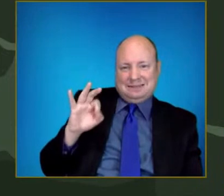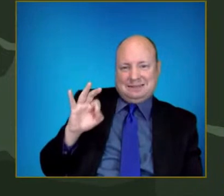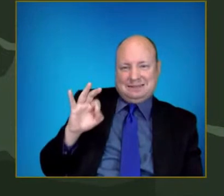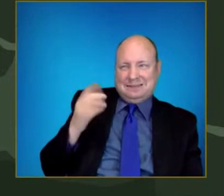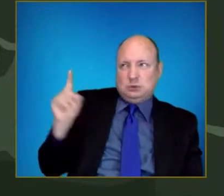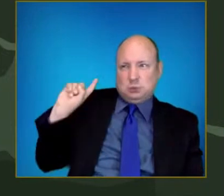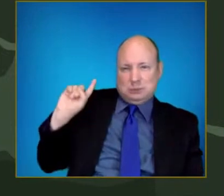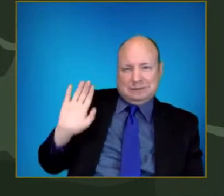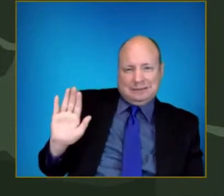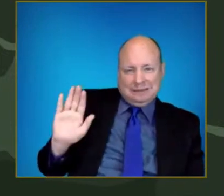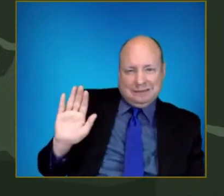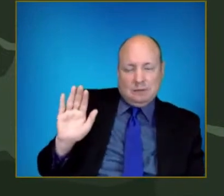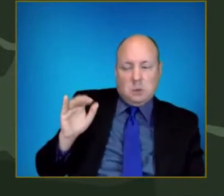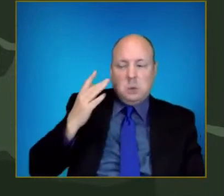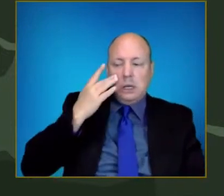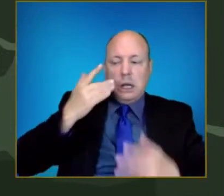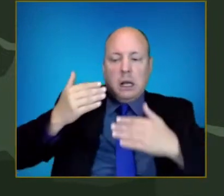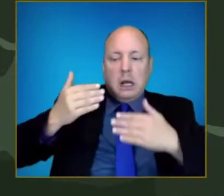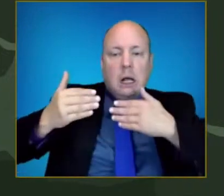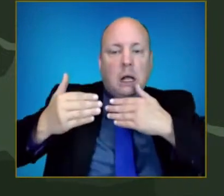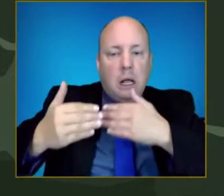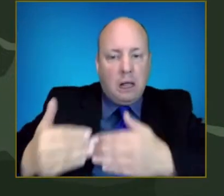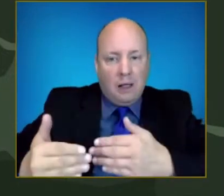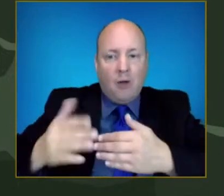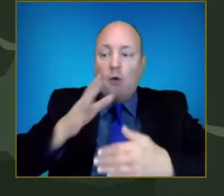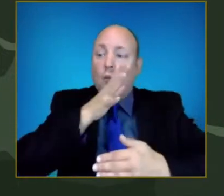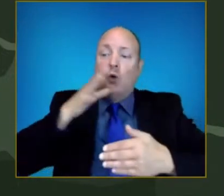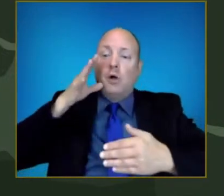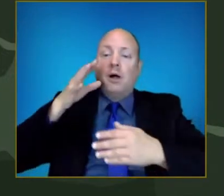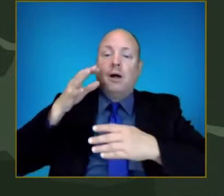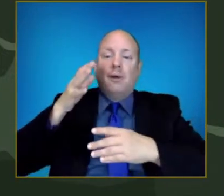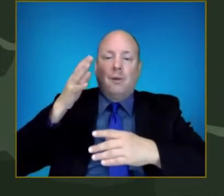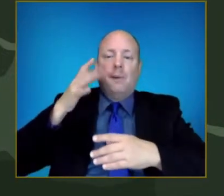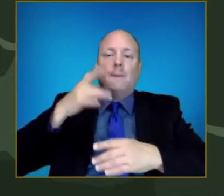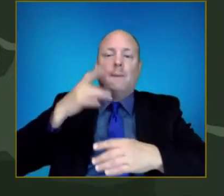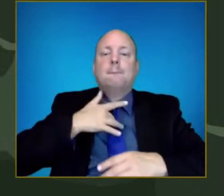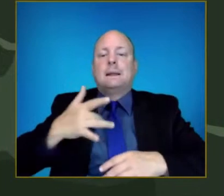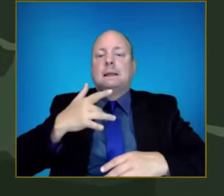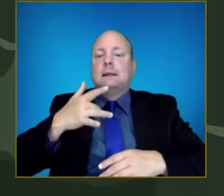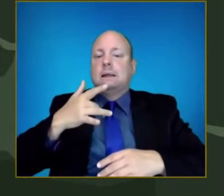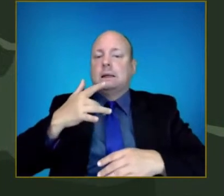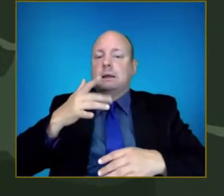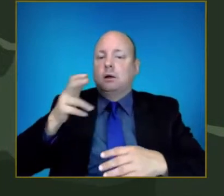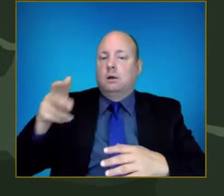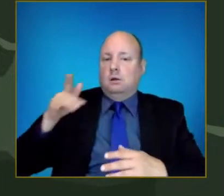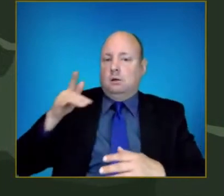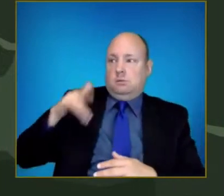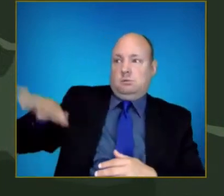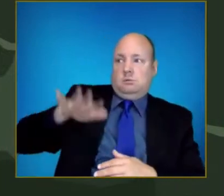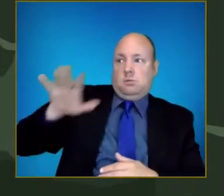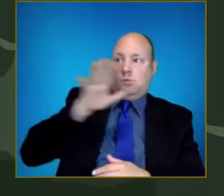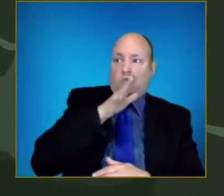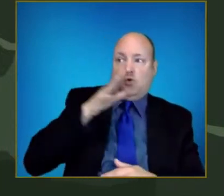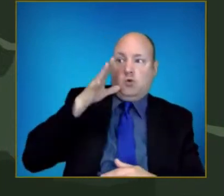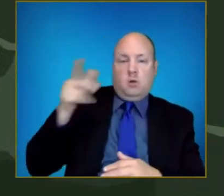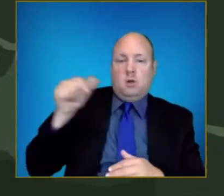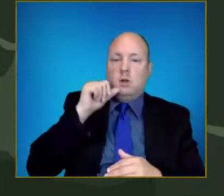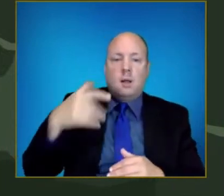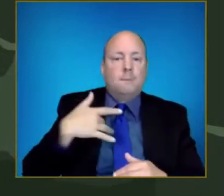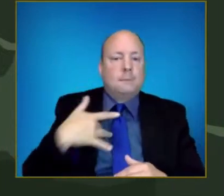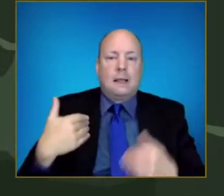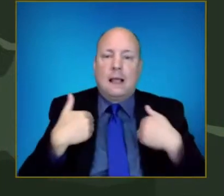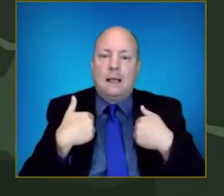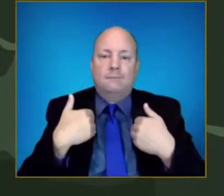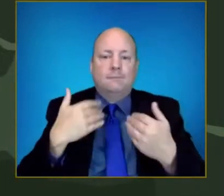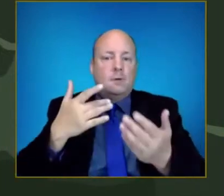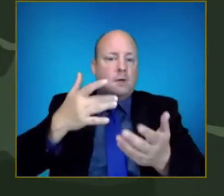rural communities more generally are more medically vulnerable, do not have the extensive